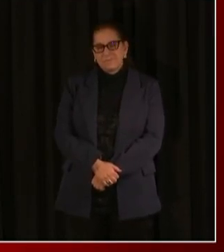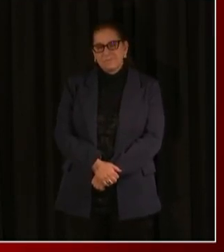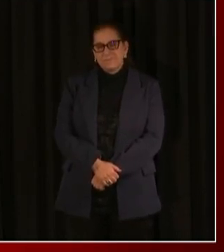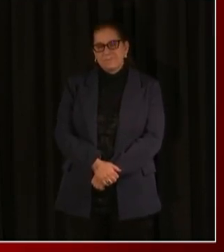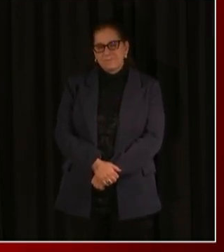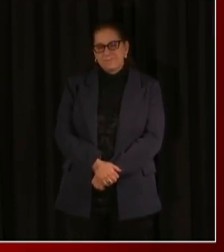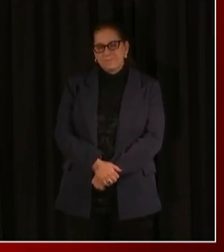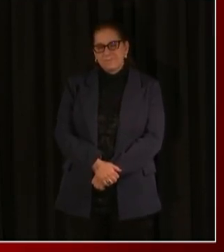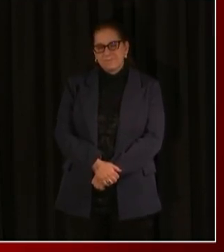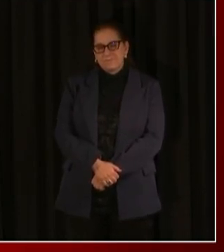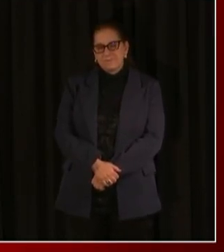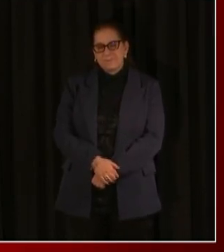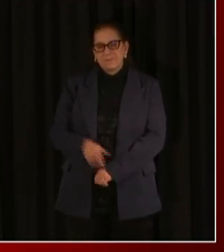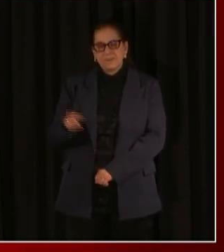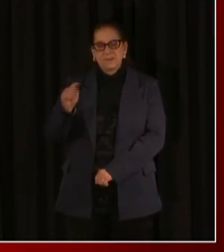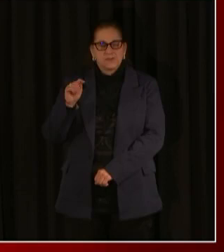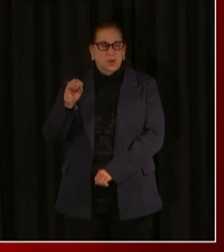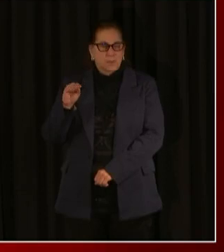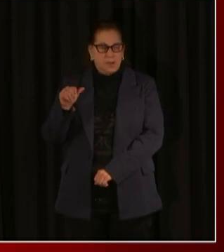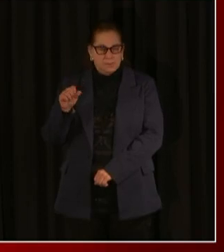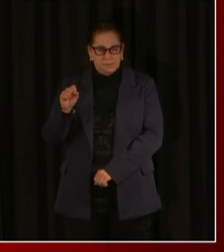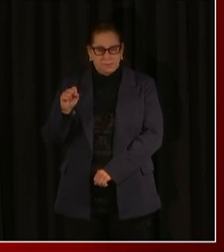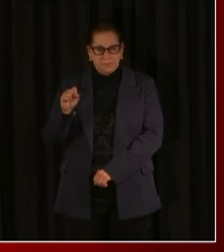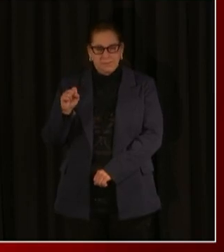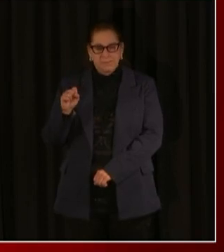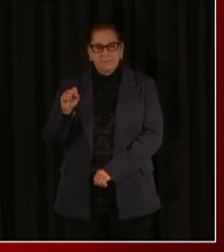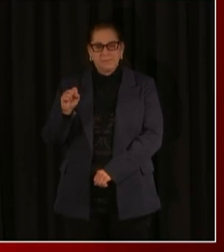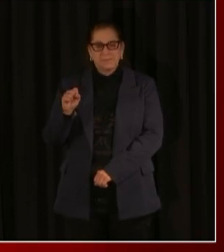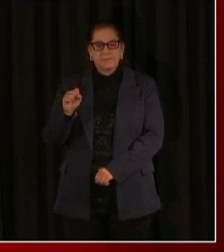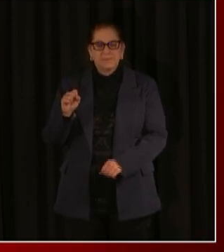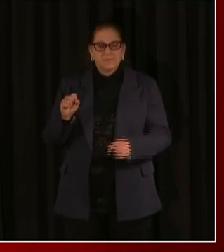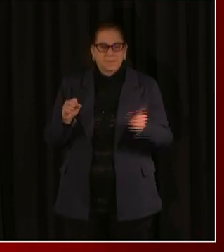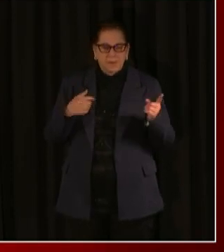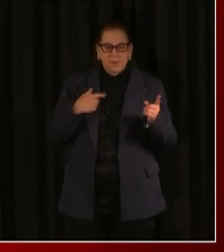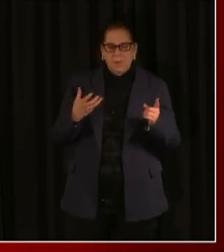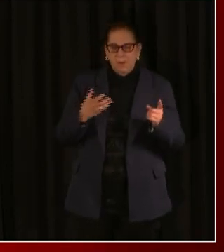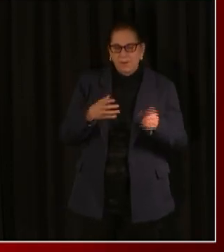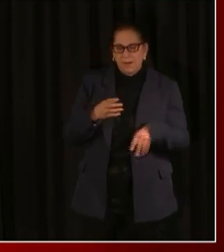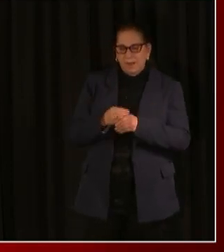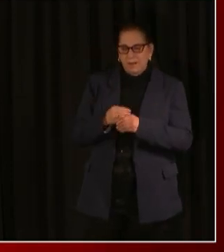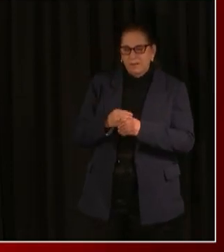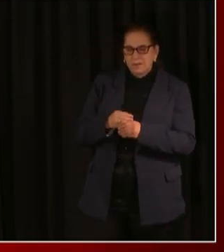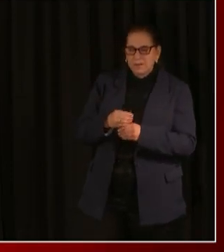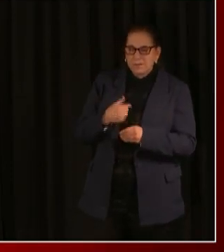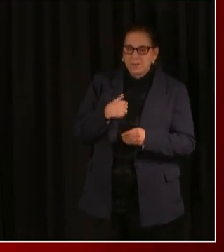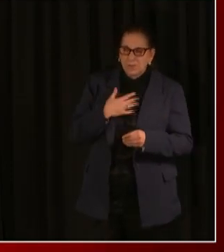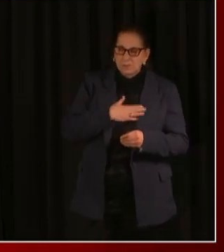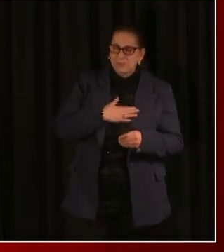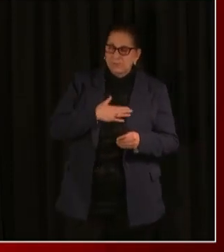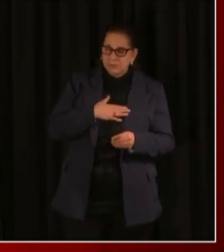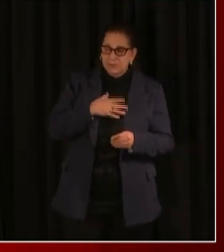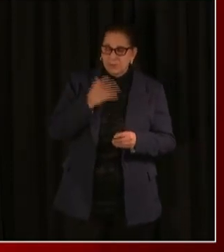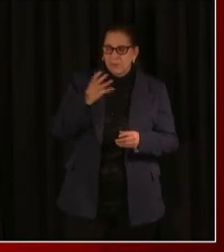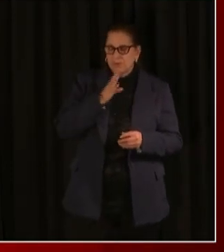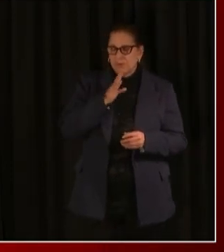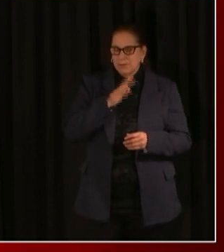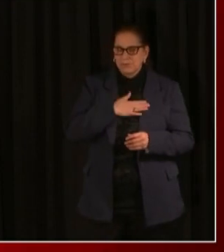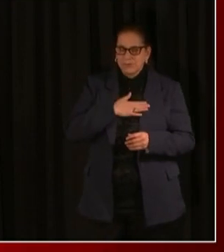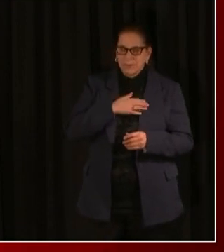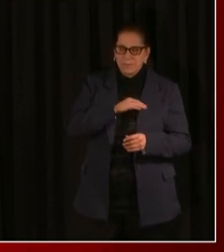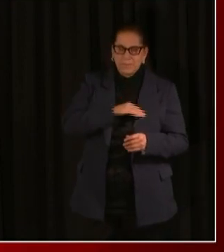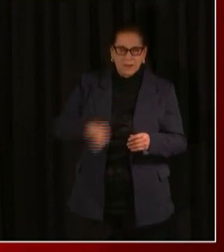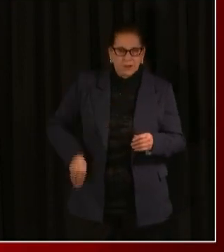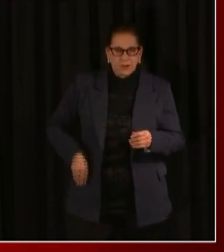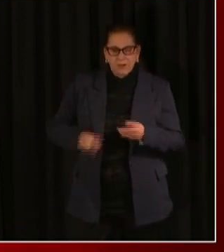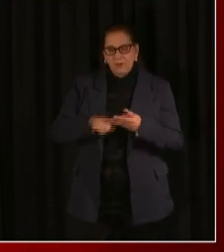And I do want to add, we're appreciative of the Biden administration with their increase in the allotment. I